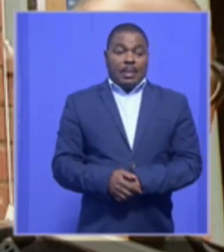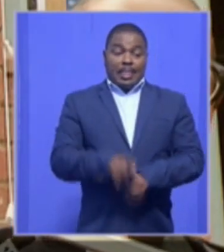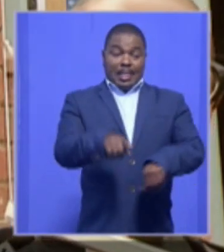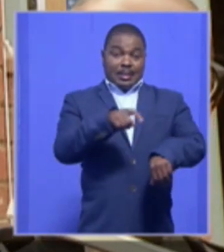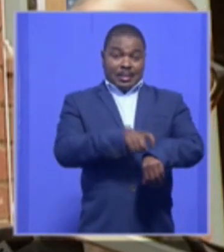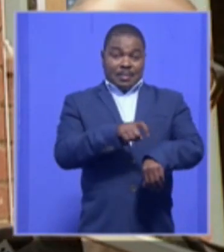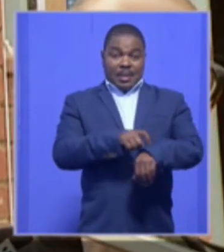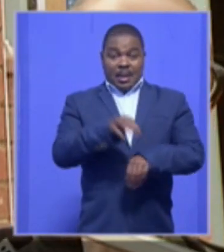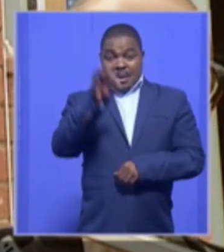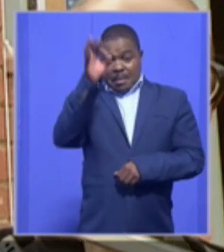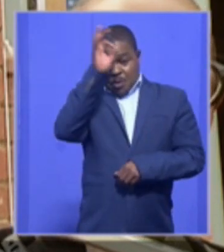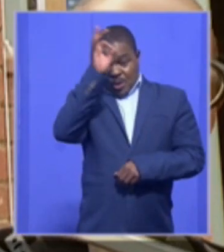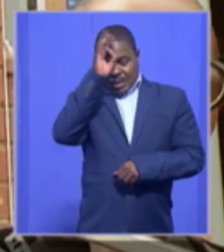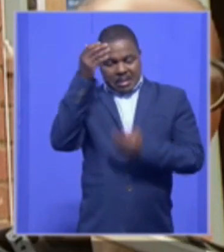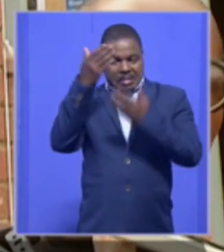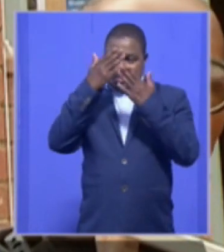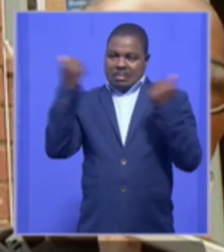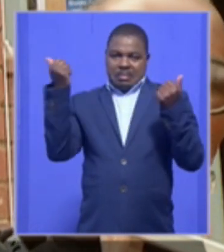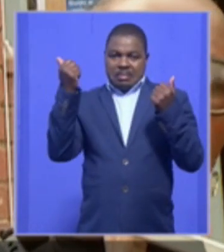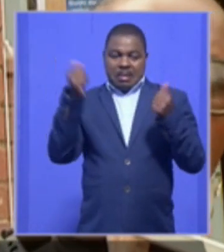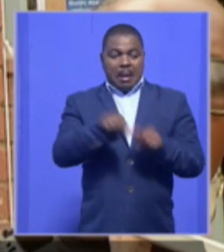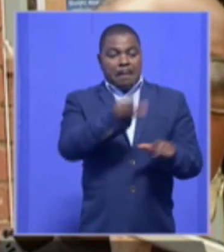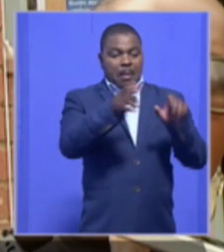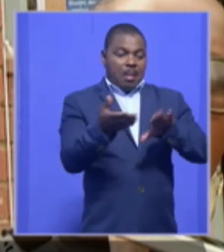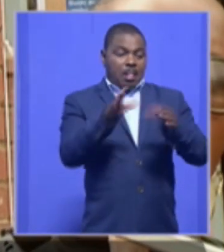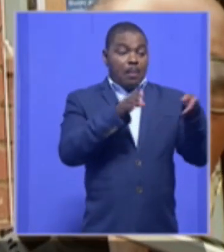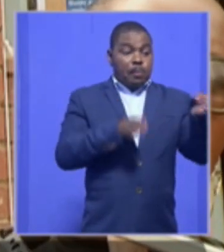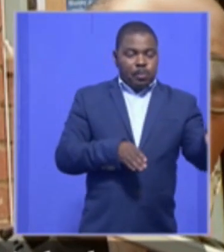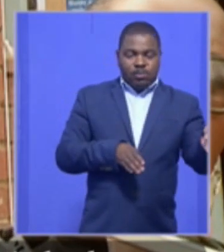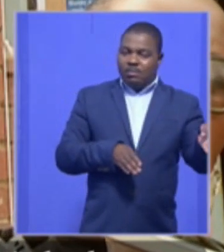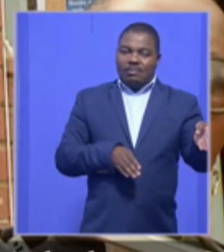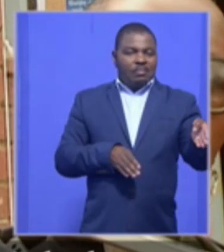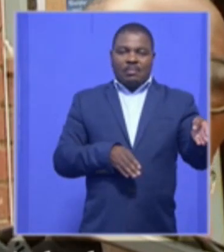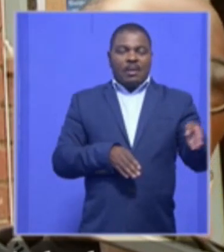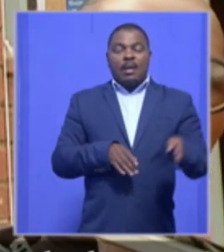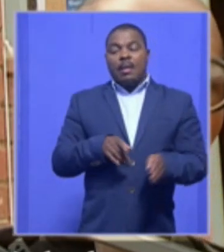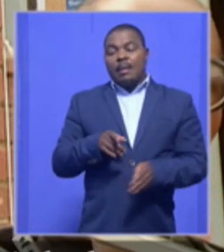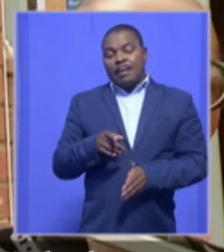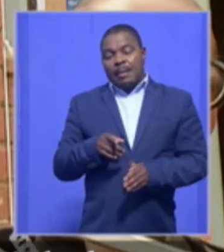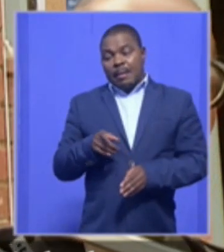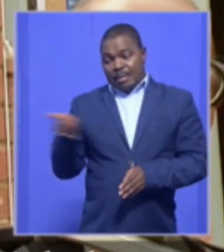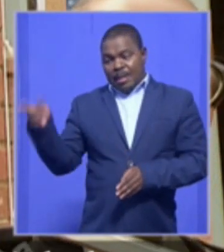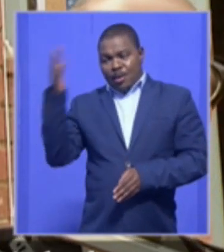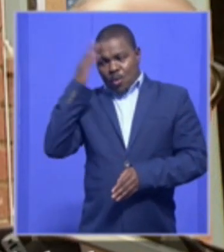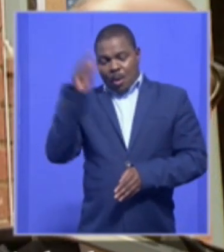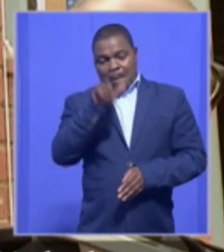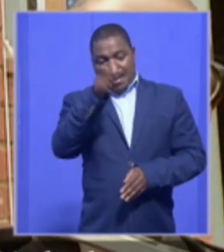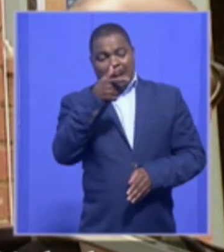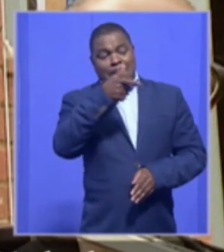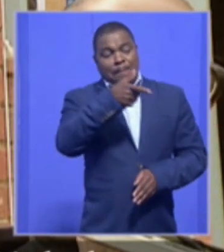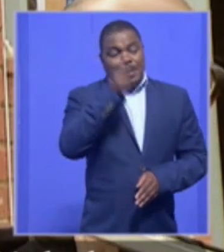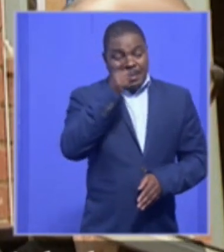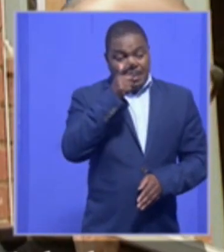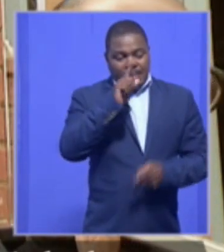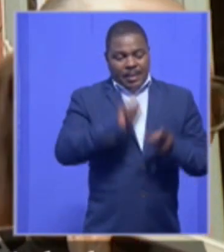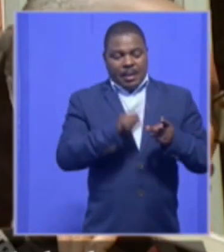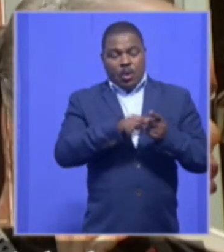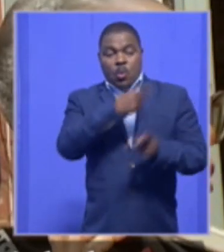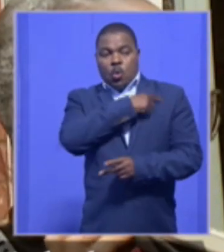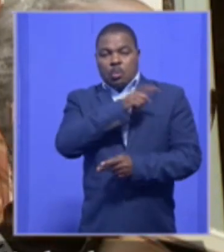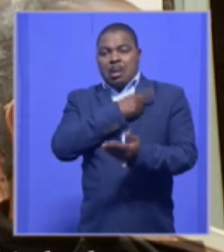that there are dead bodies there. They only know that there was somebody who was shot at. That person is lying at the hospital. They are